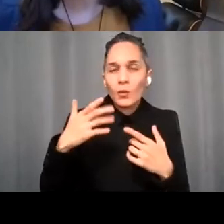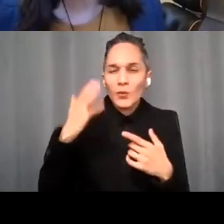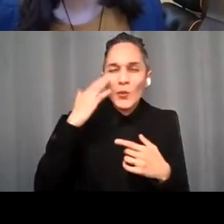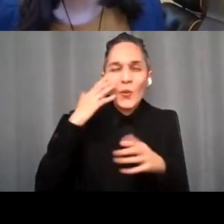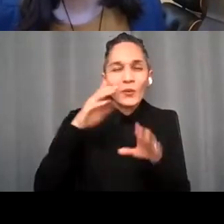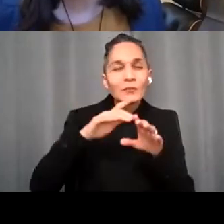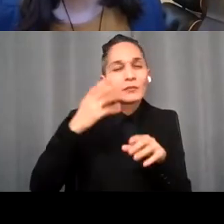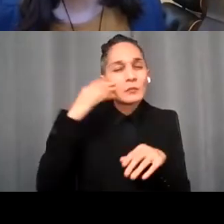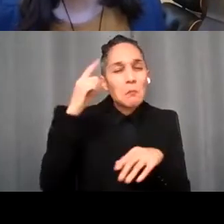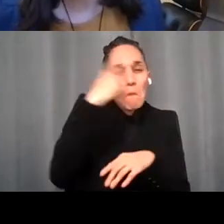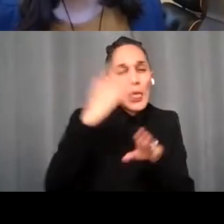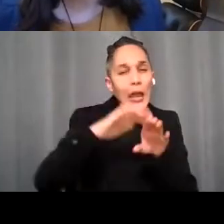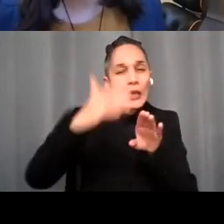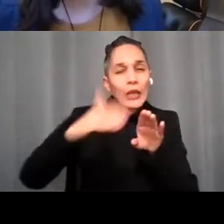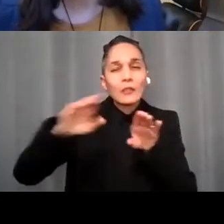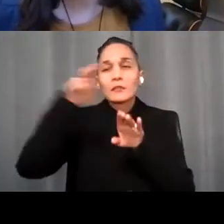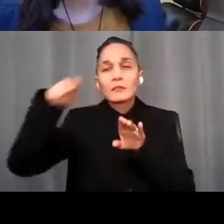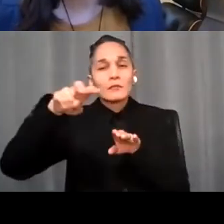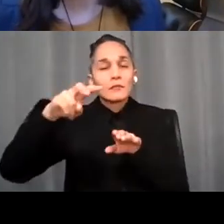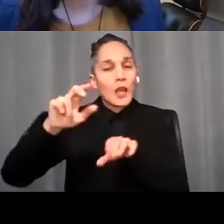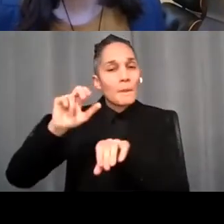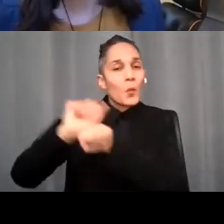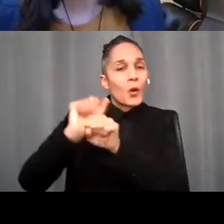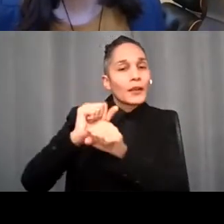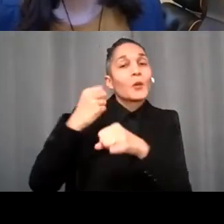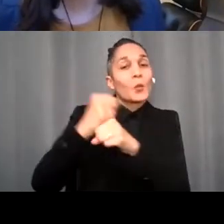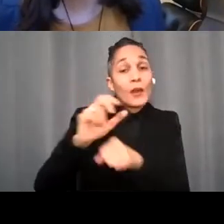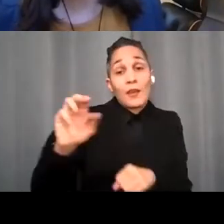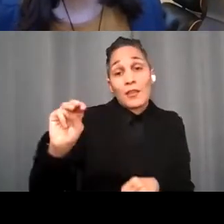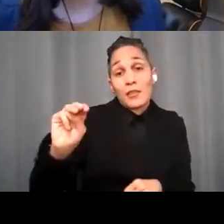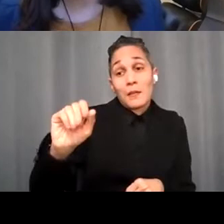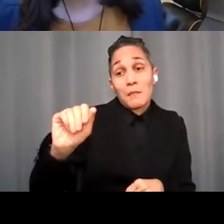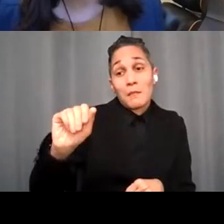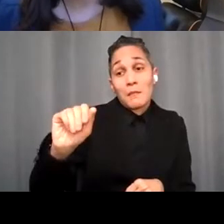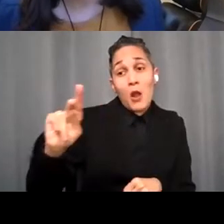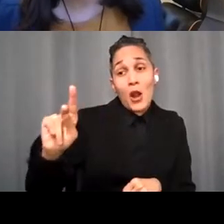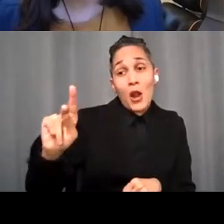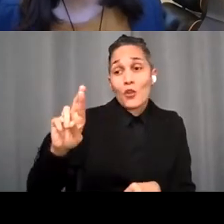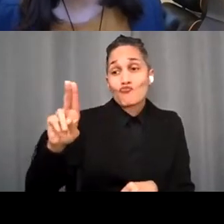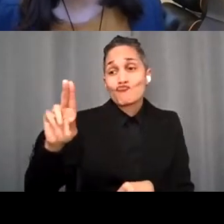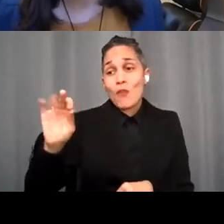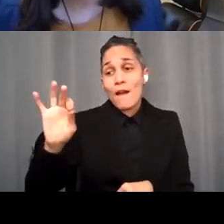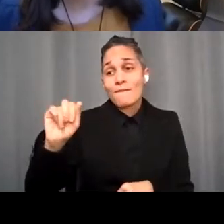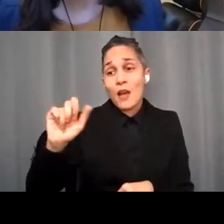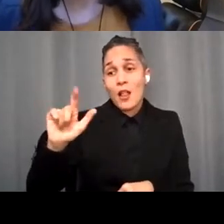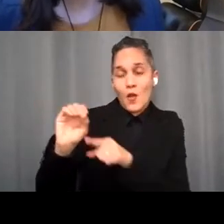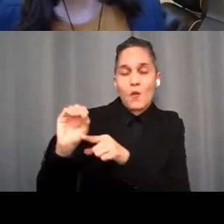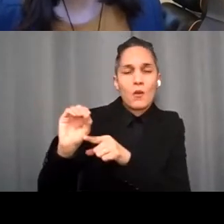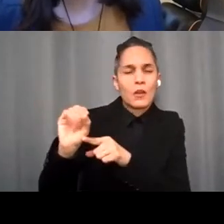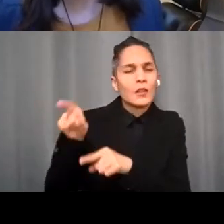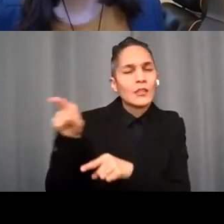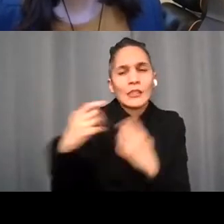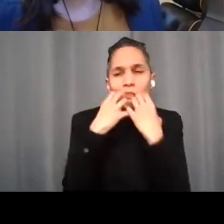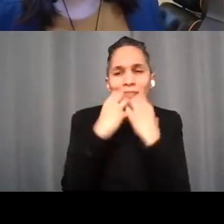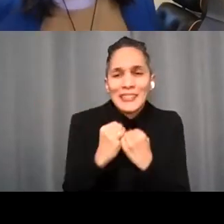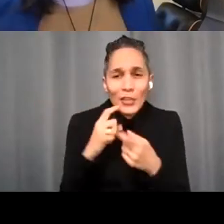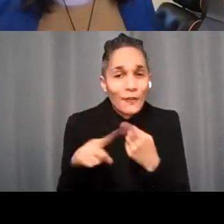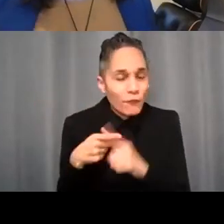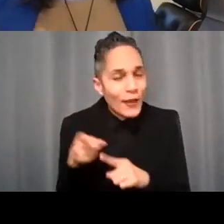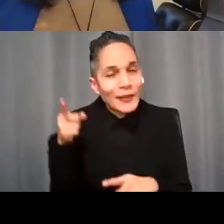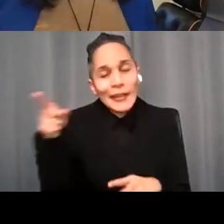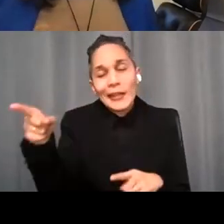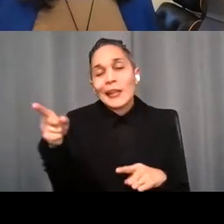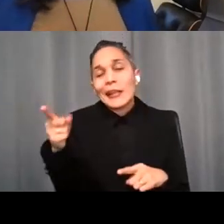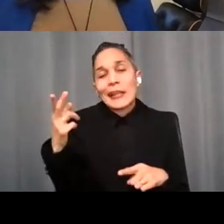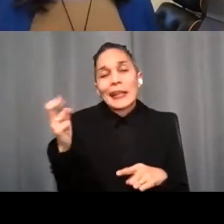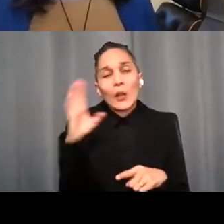I'm executive producing it with Mark Ruffalo, another dear amazing friend that it like puts his,